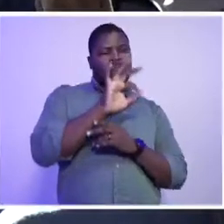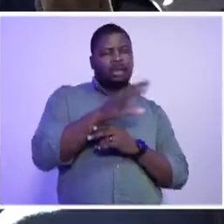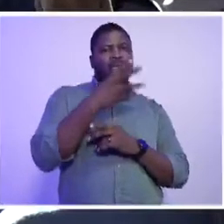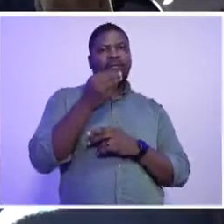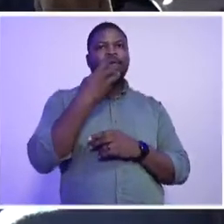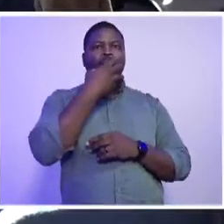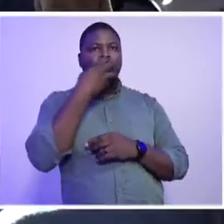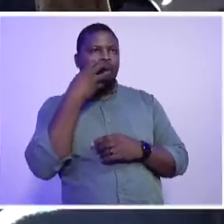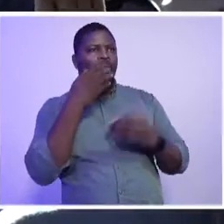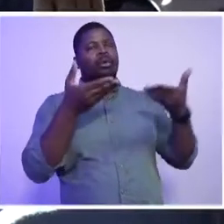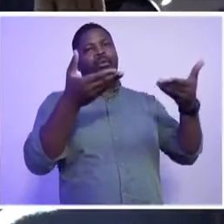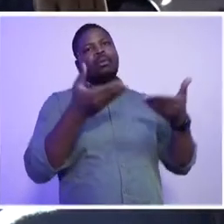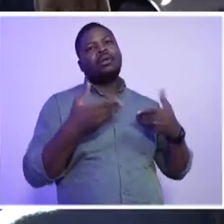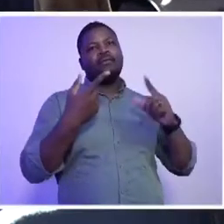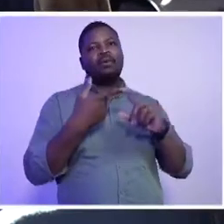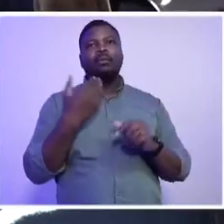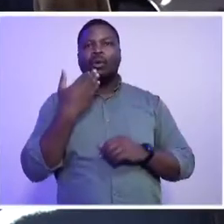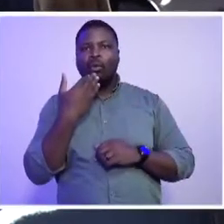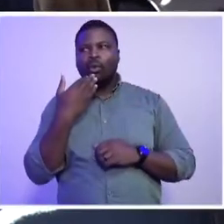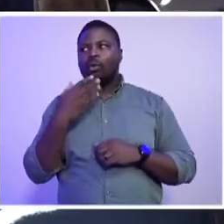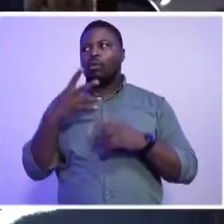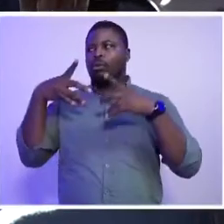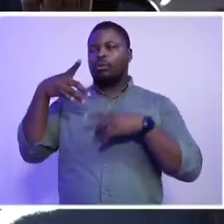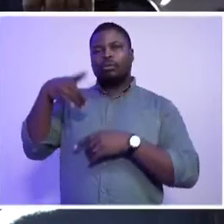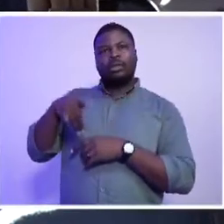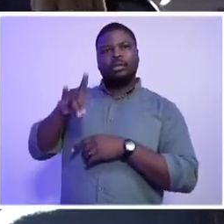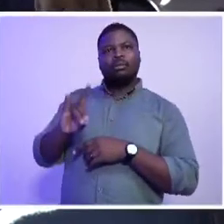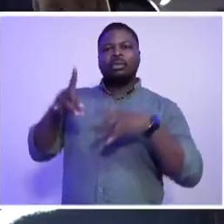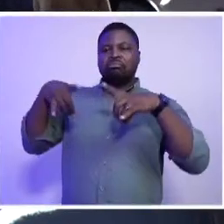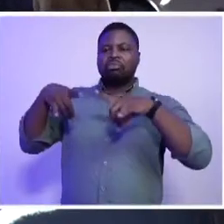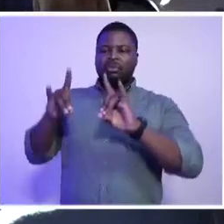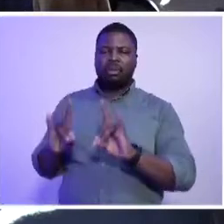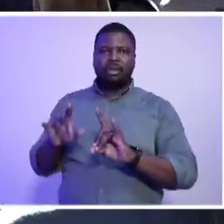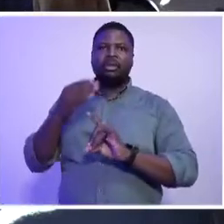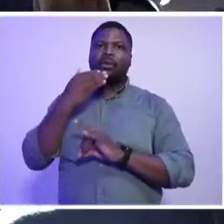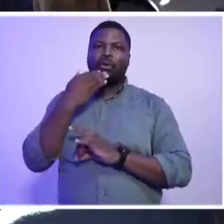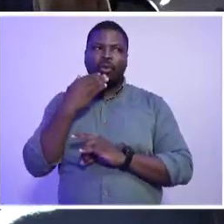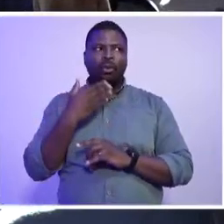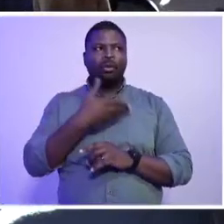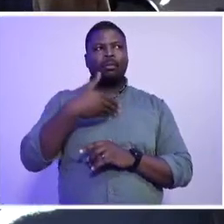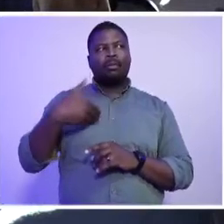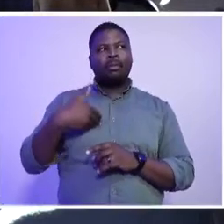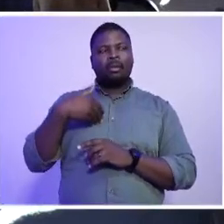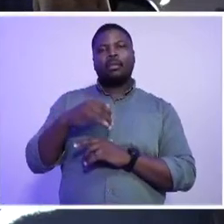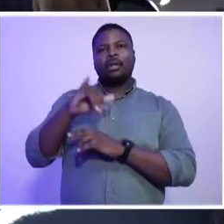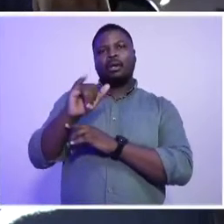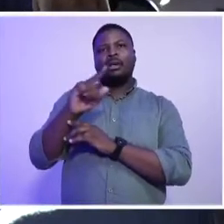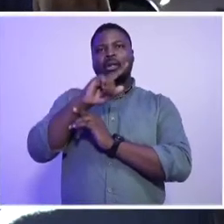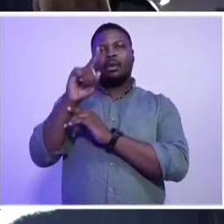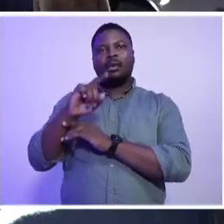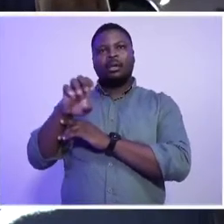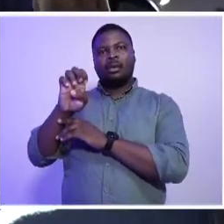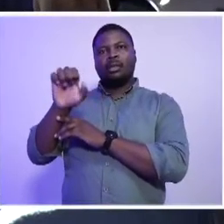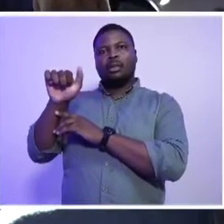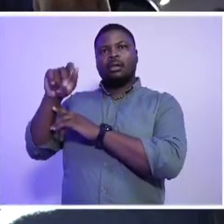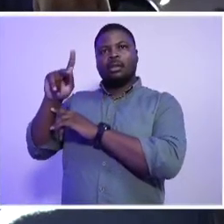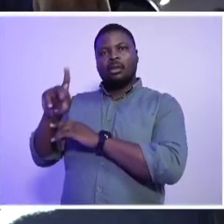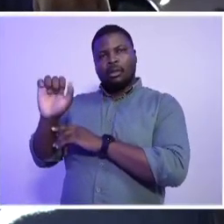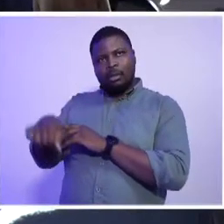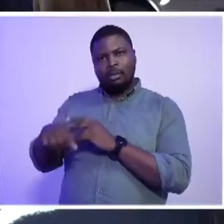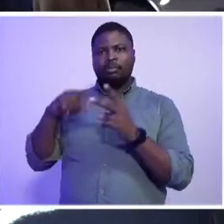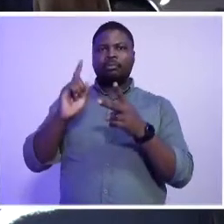from our chairperson, Ms. Isaacs, and of course a very befitting opening address by our Minister